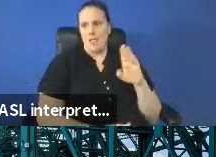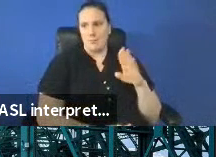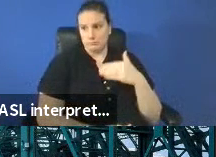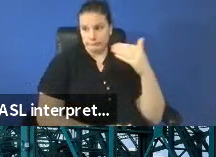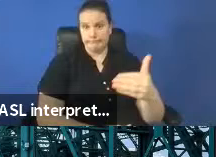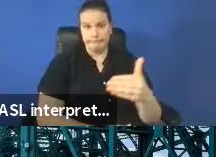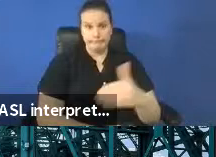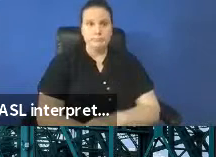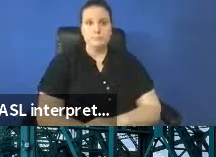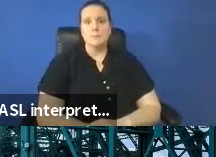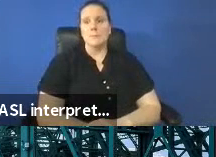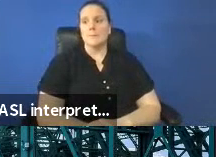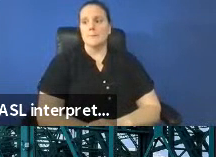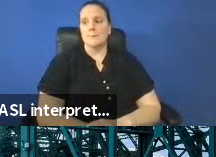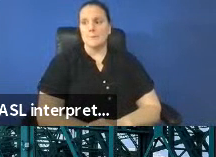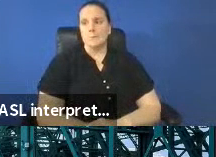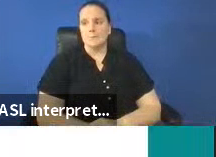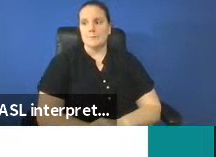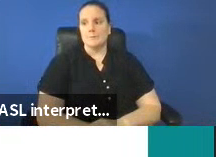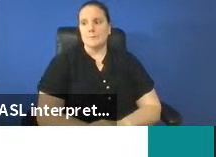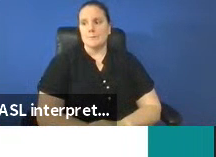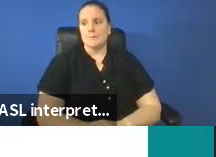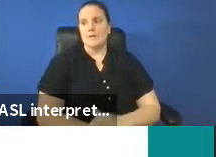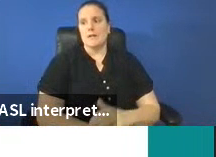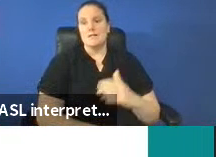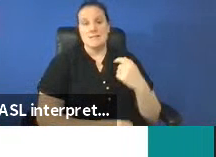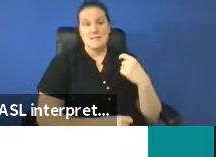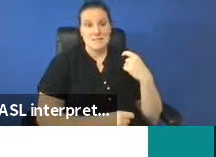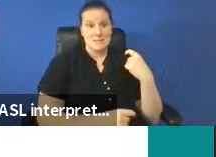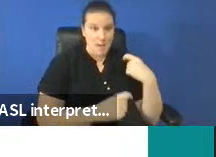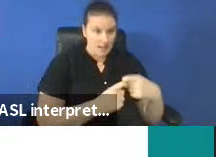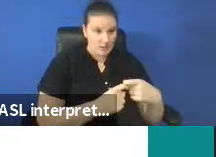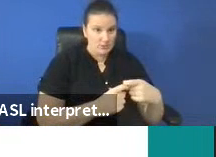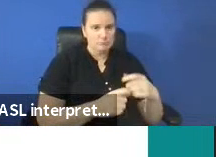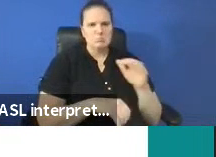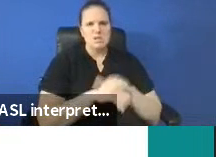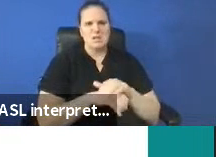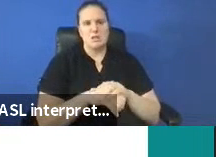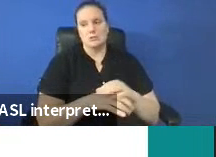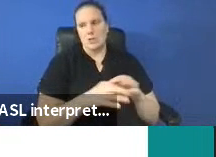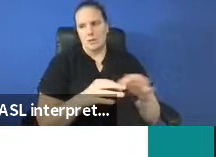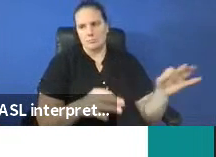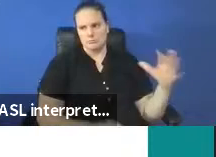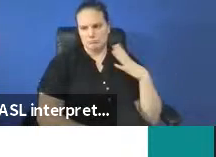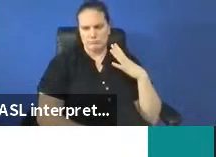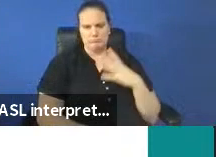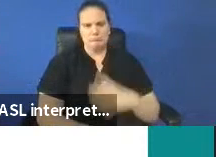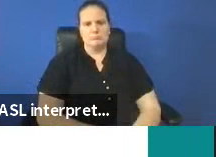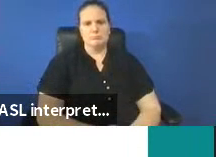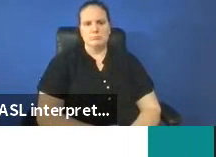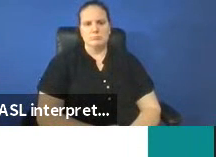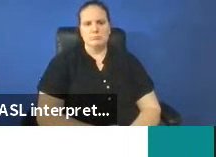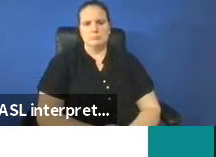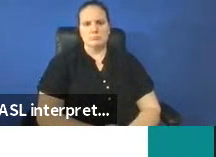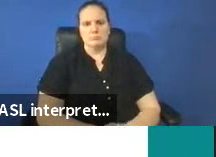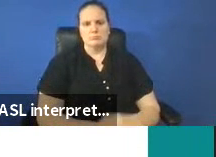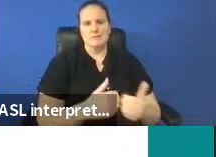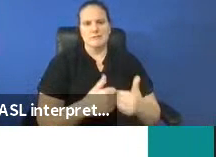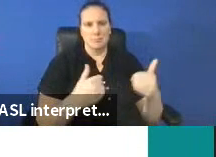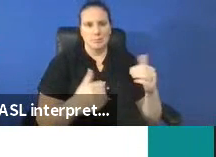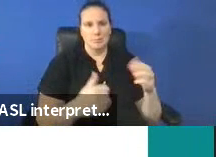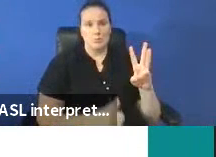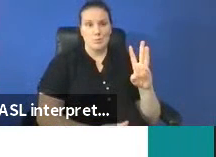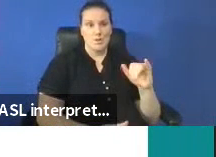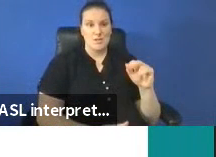slide. To view both Spanish and English captions. And it's in a separate browser window. So there's